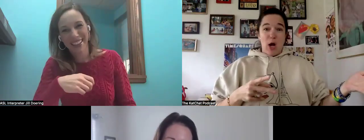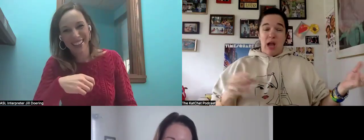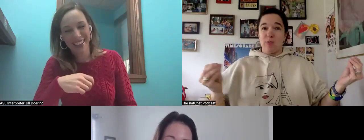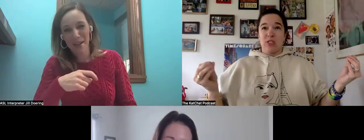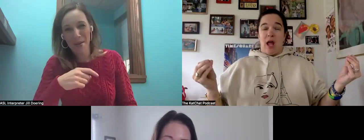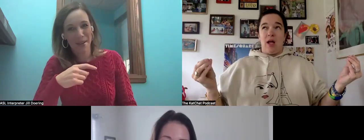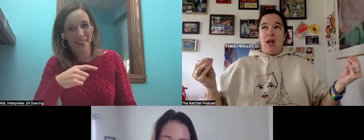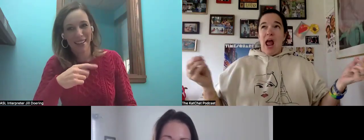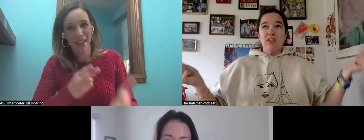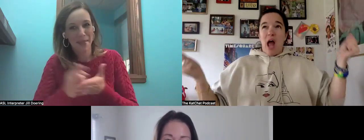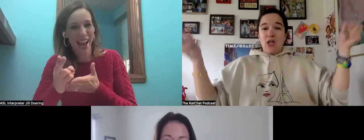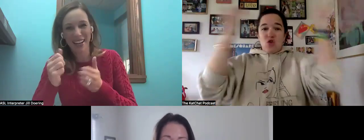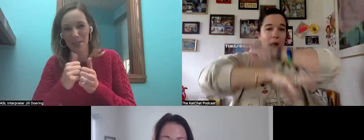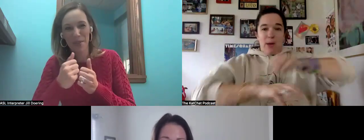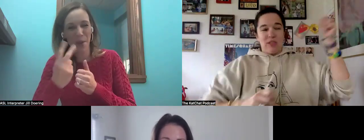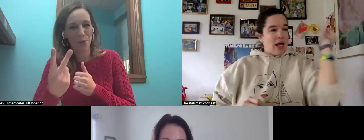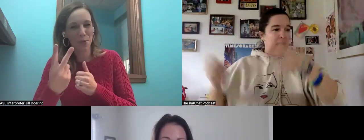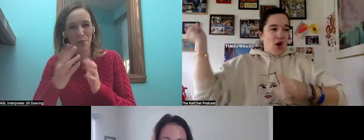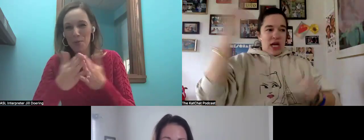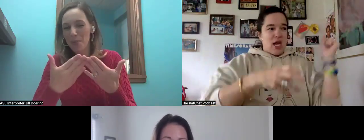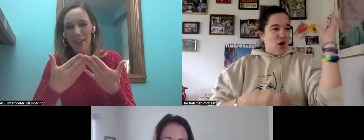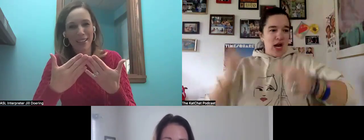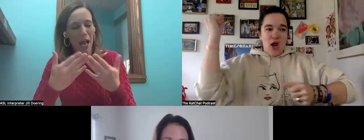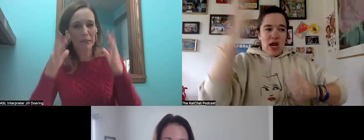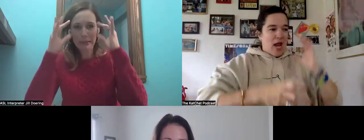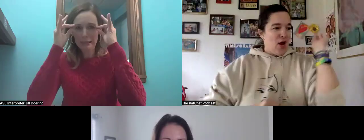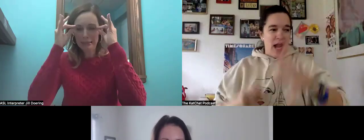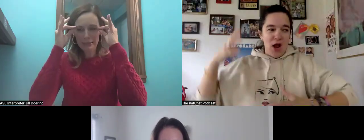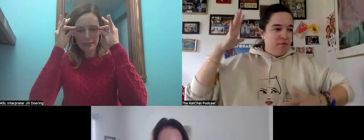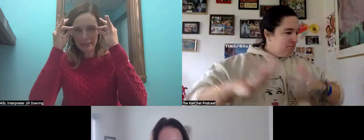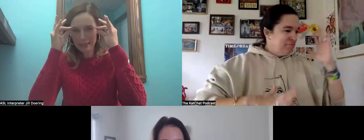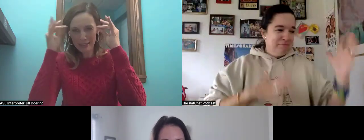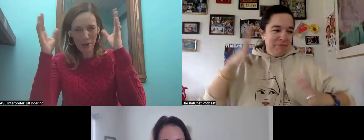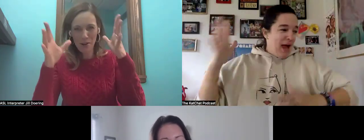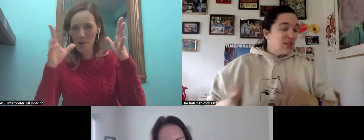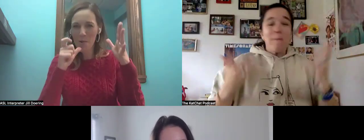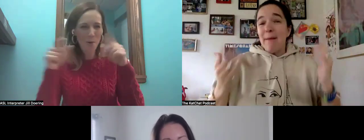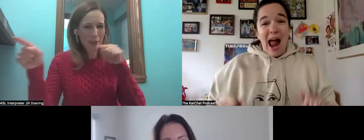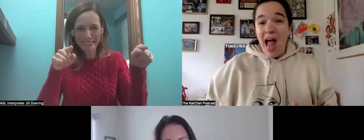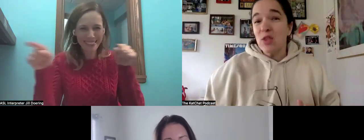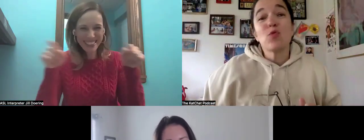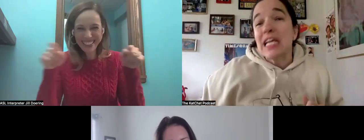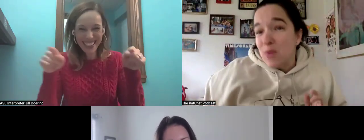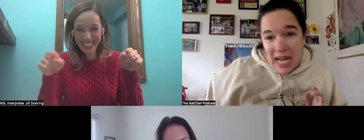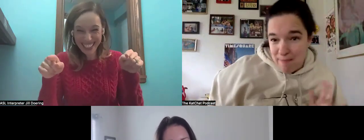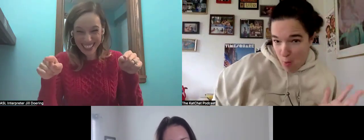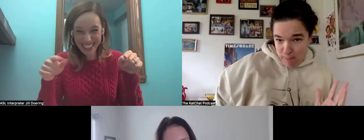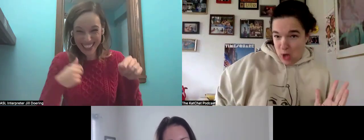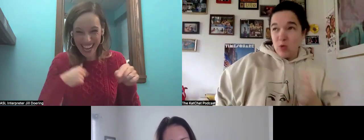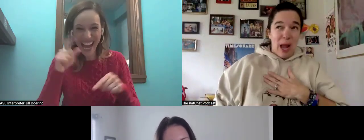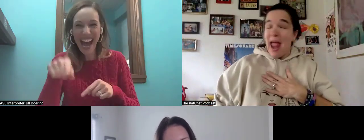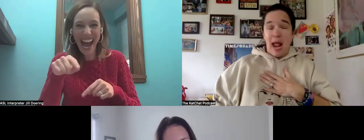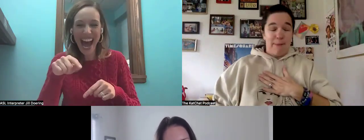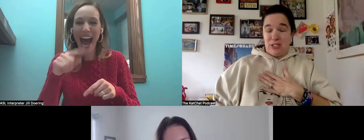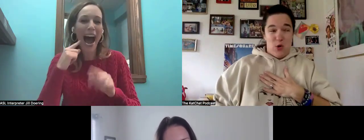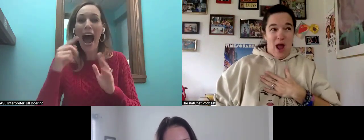two books. I'm just like a scramble, like here. But maybe I have to reread both books,